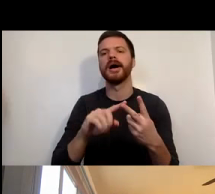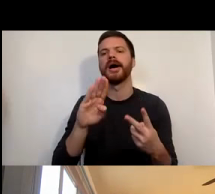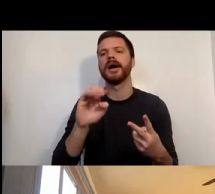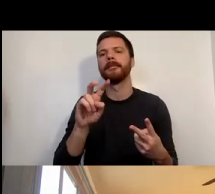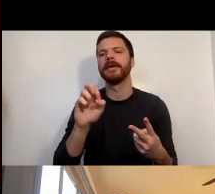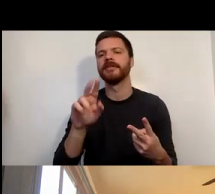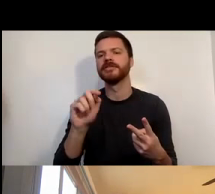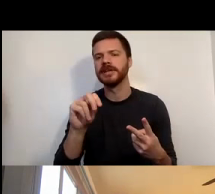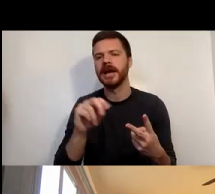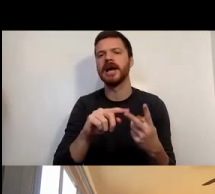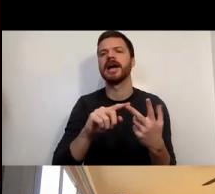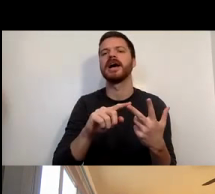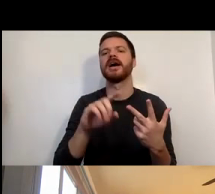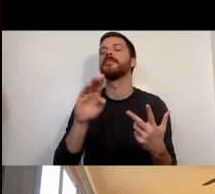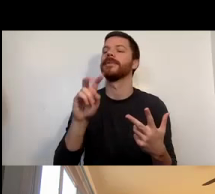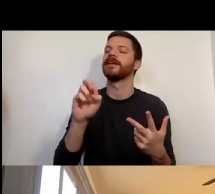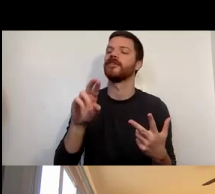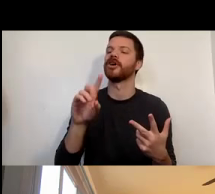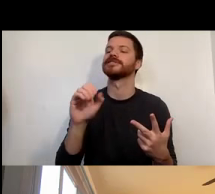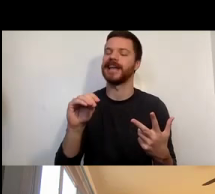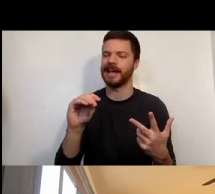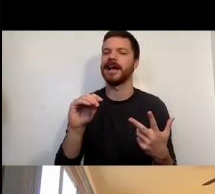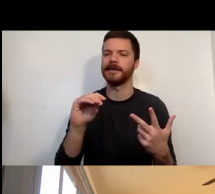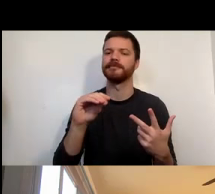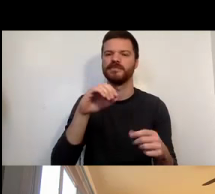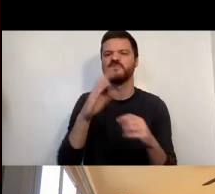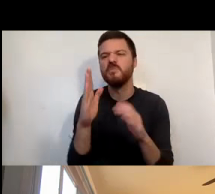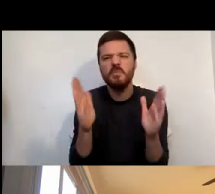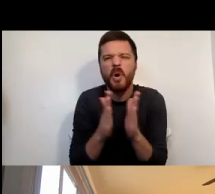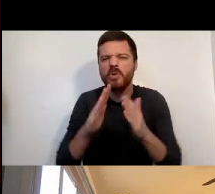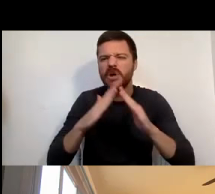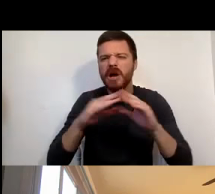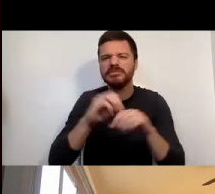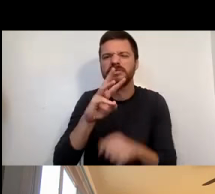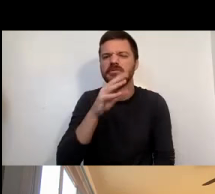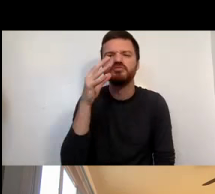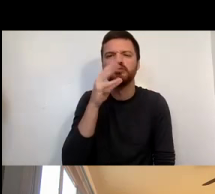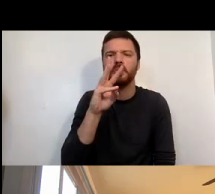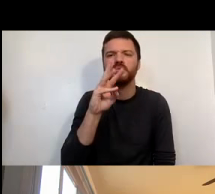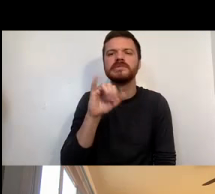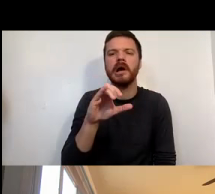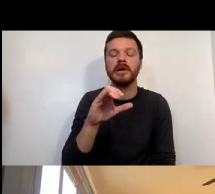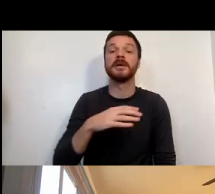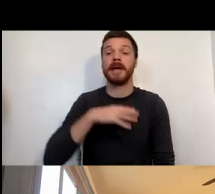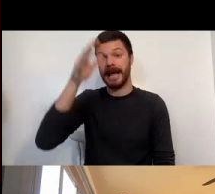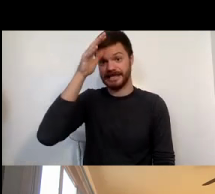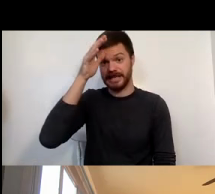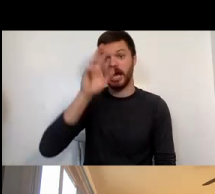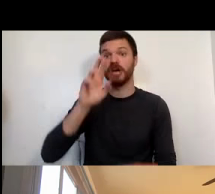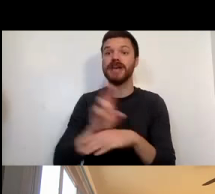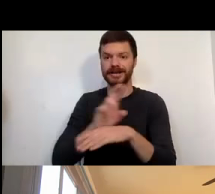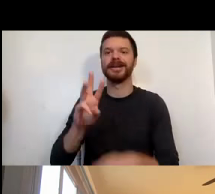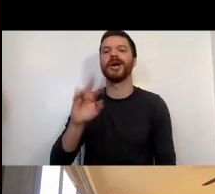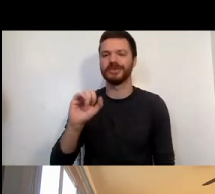Wisconsin, 3 small towns in rural Wisconsin. My dad did his residency at Wisconsin